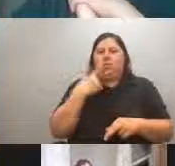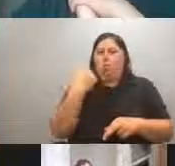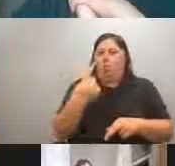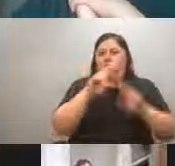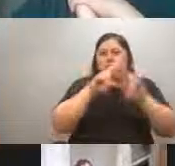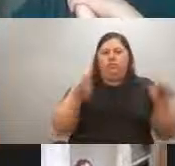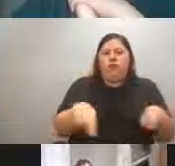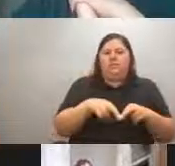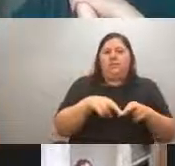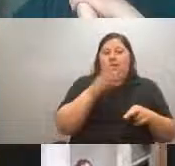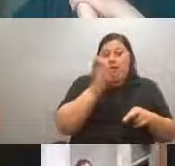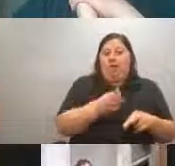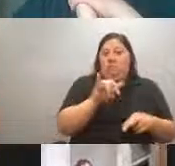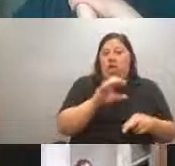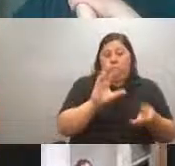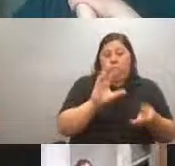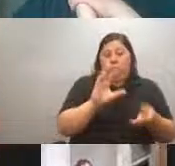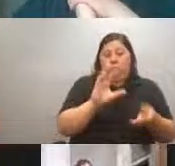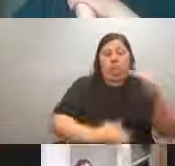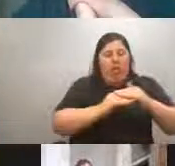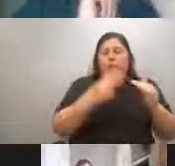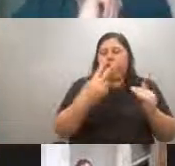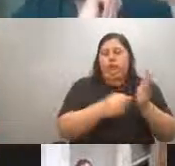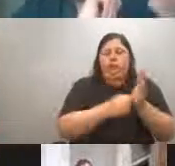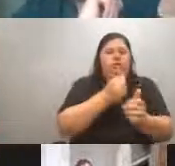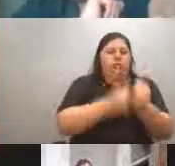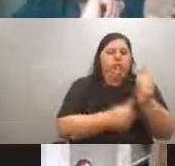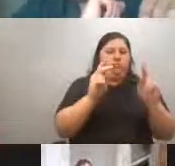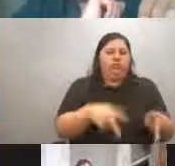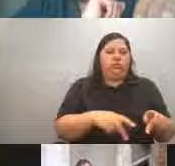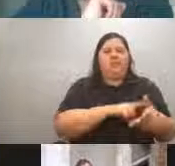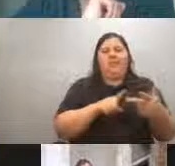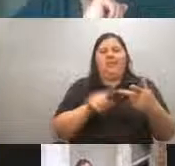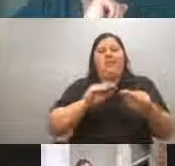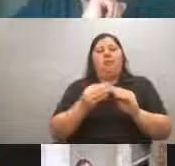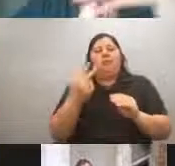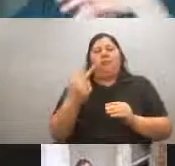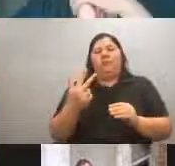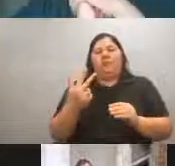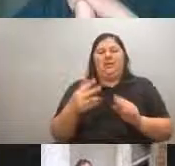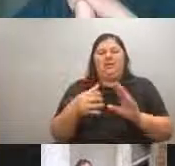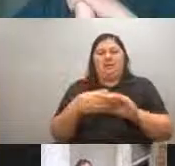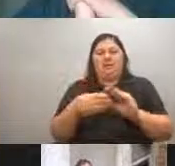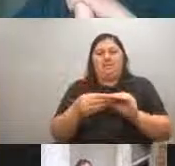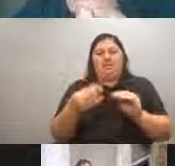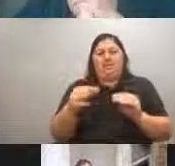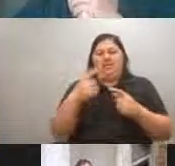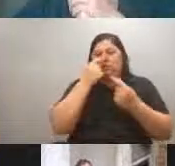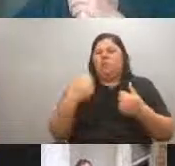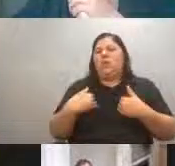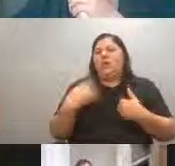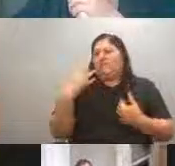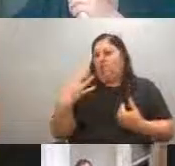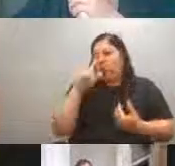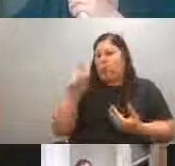per person. And then a statement of interest. We have a number of questions, I think about 4 max, that are listed in the call